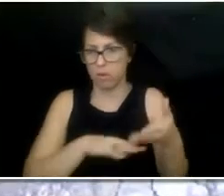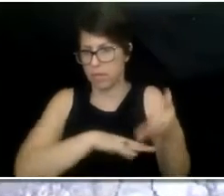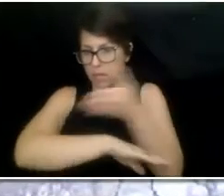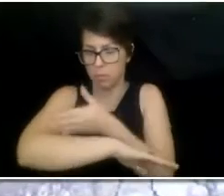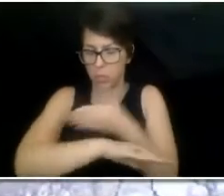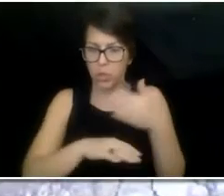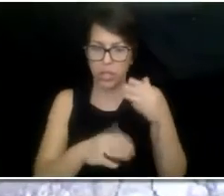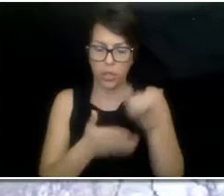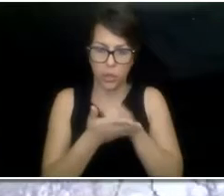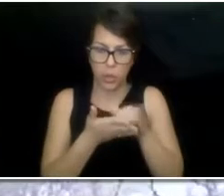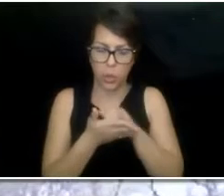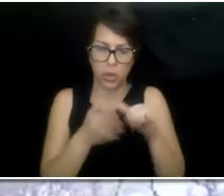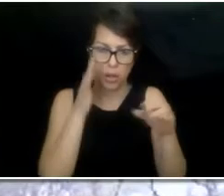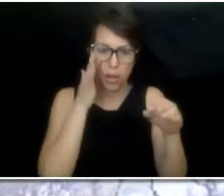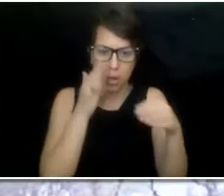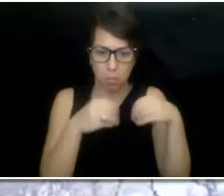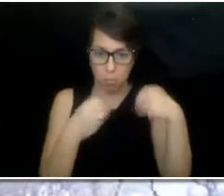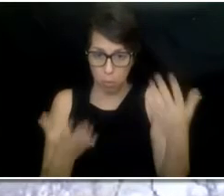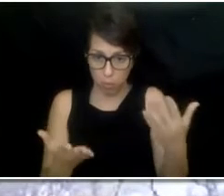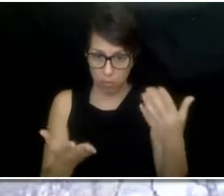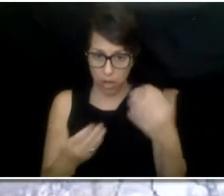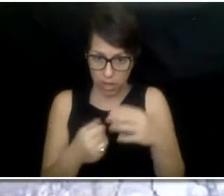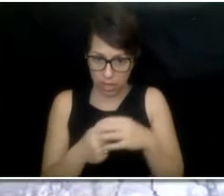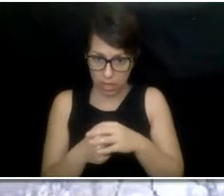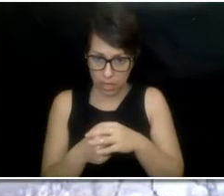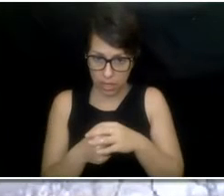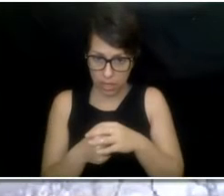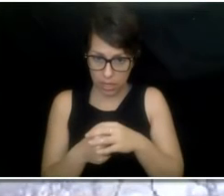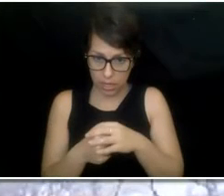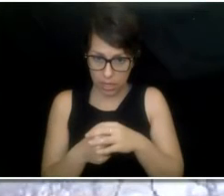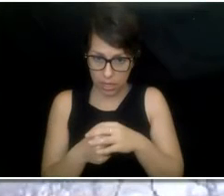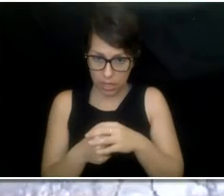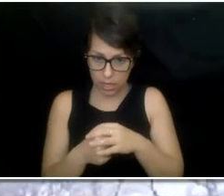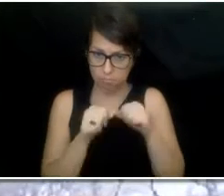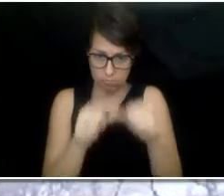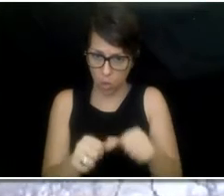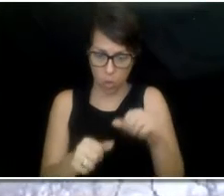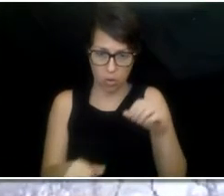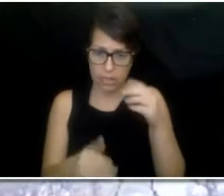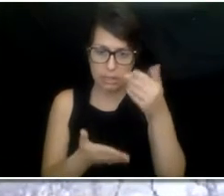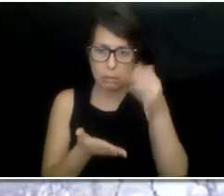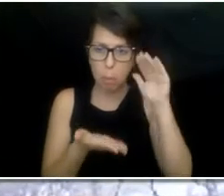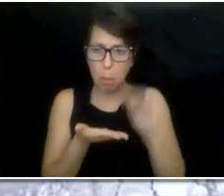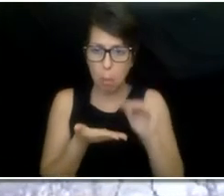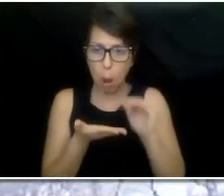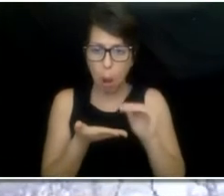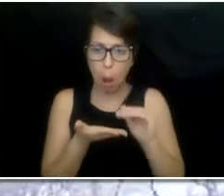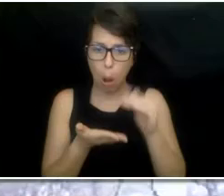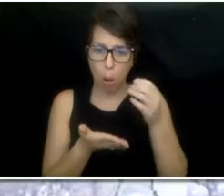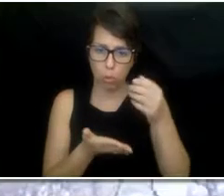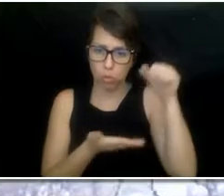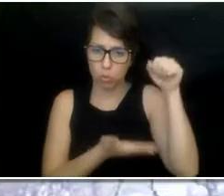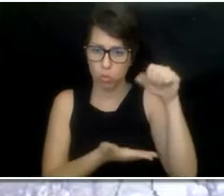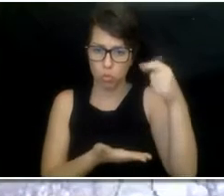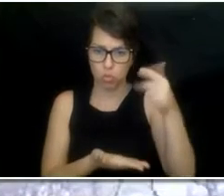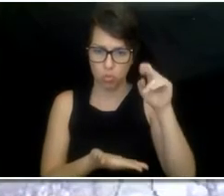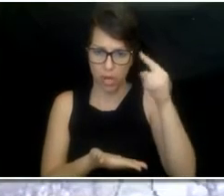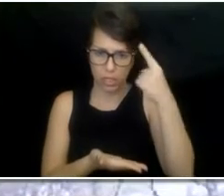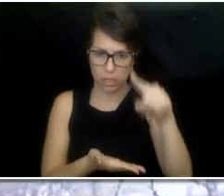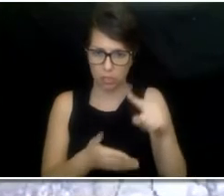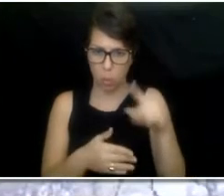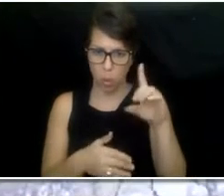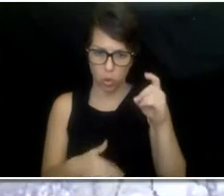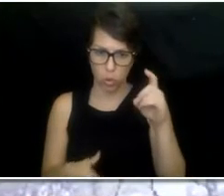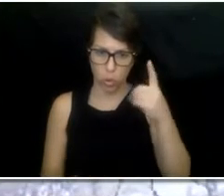services n n nbv has been working to creatively connect with survivors Via mobile devices and